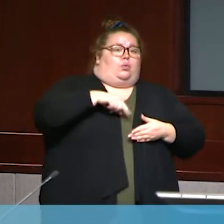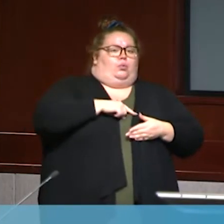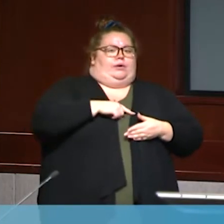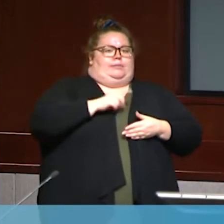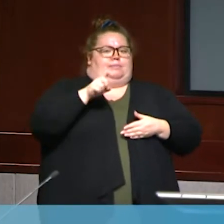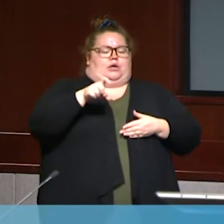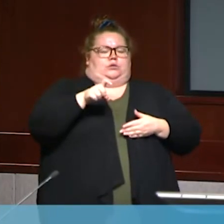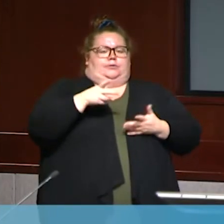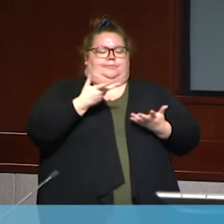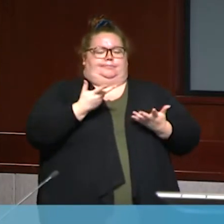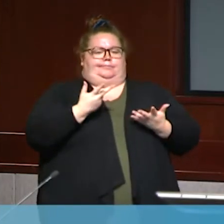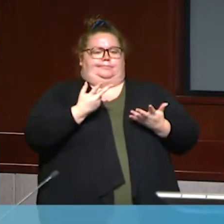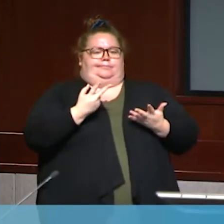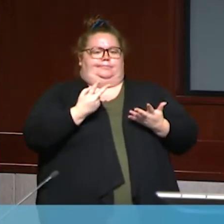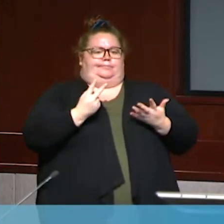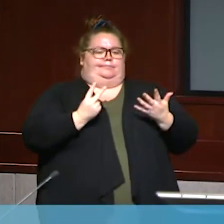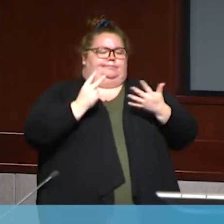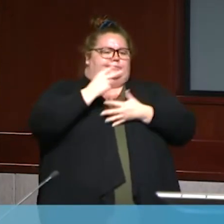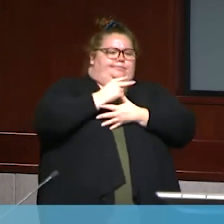recalculate,